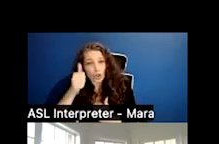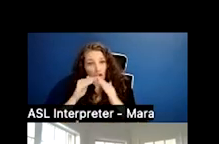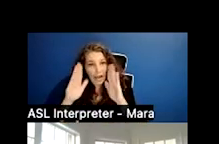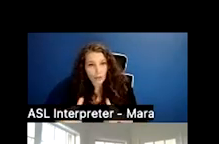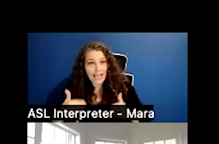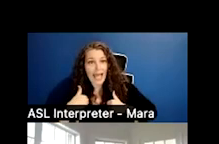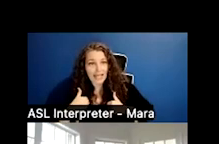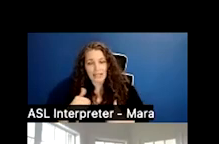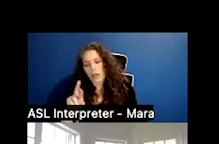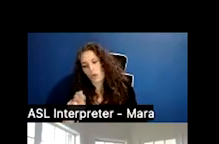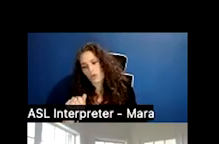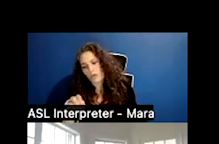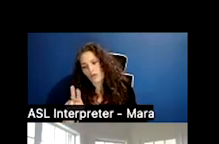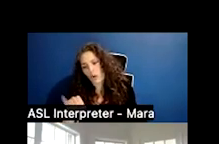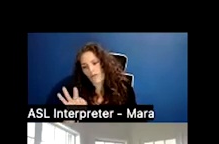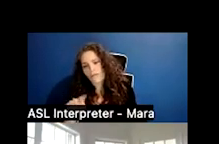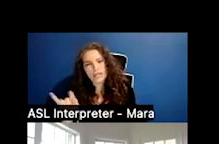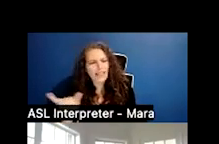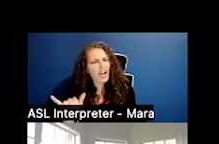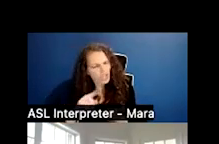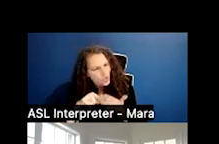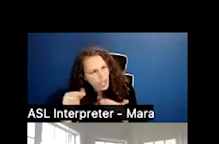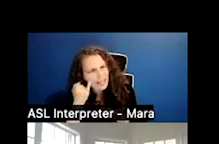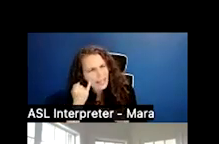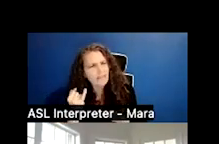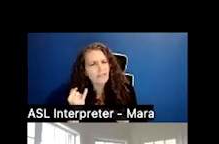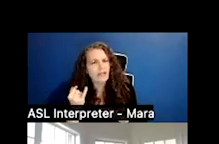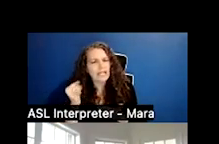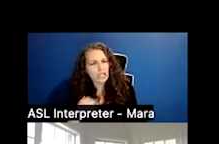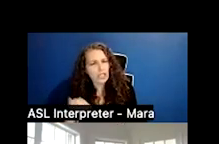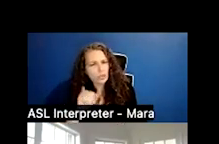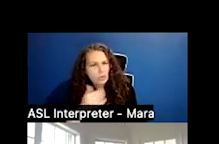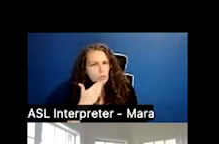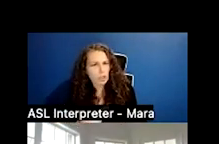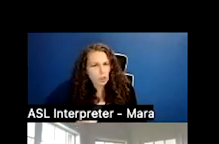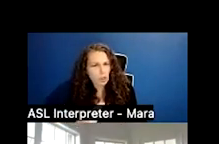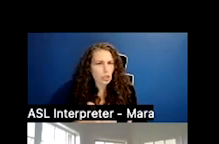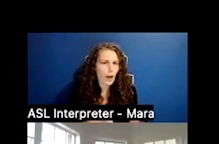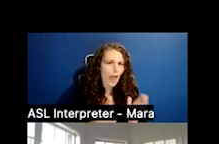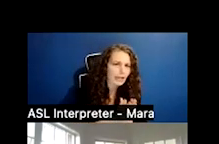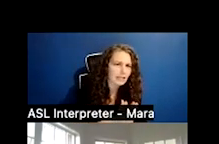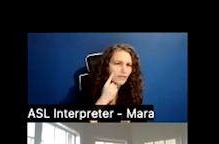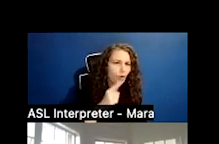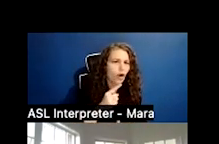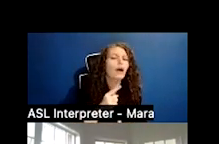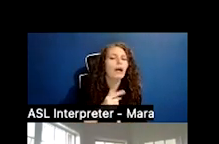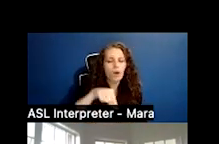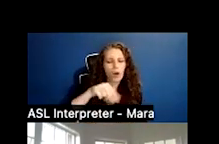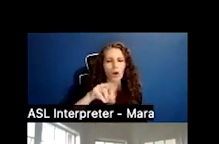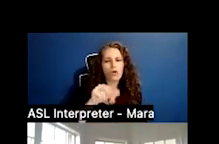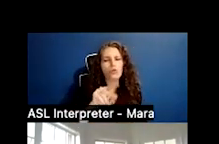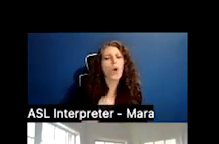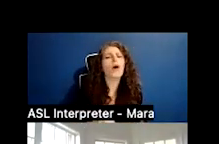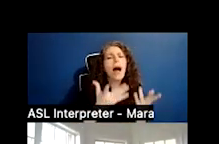See if it is in fact the right solution for you. Get an actual quote from someone. Look at the CEA's premium calculator. Shop. Don't just